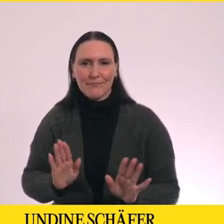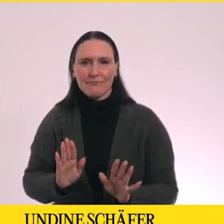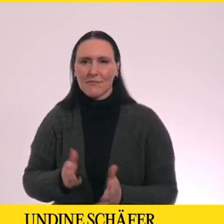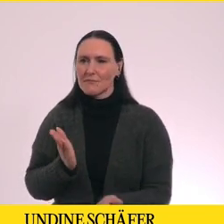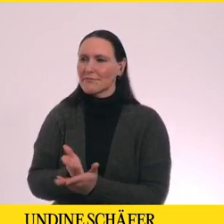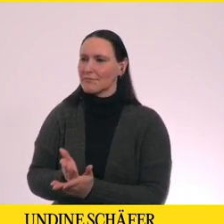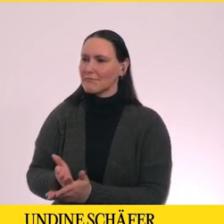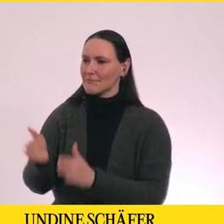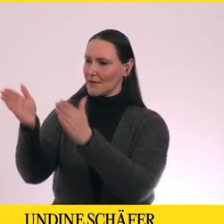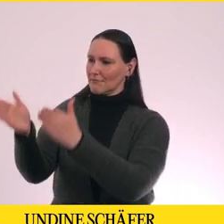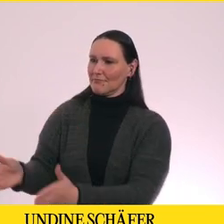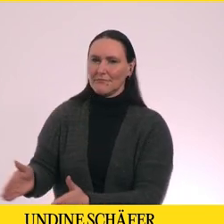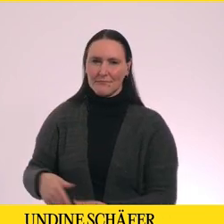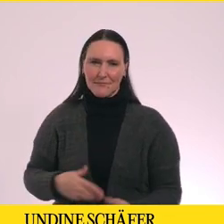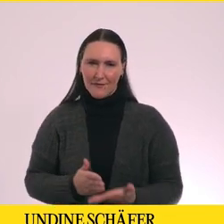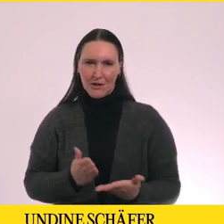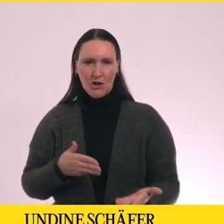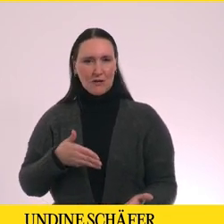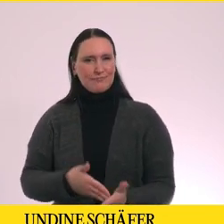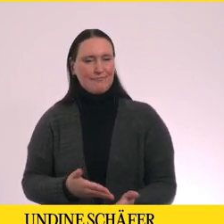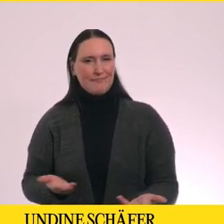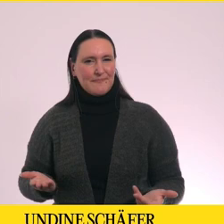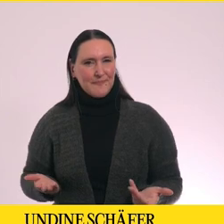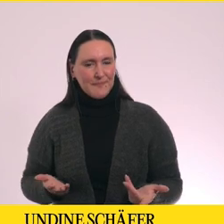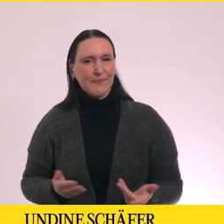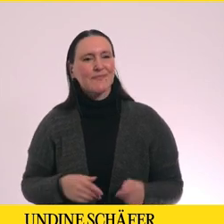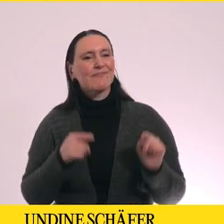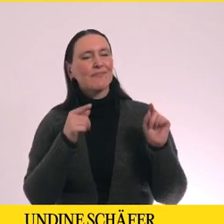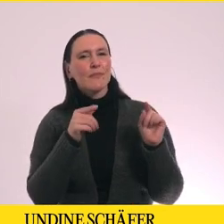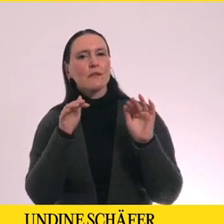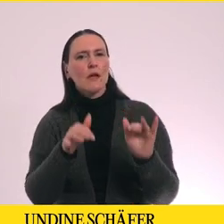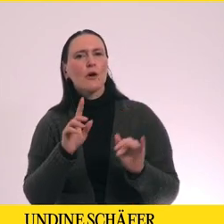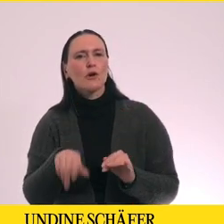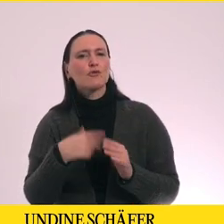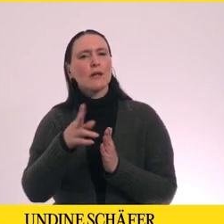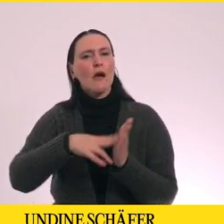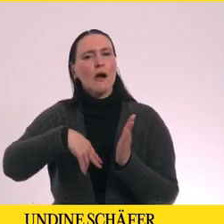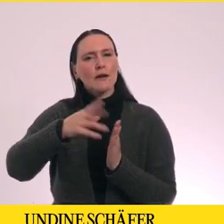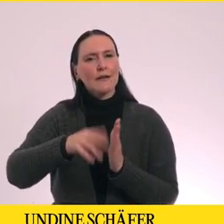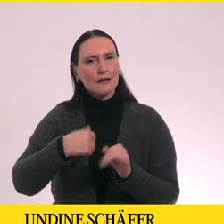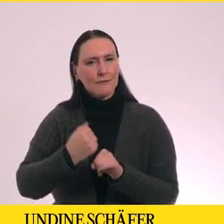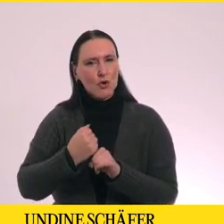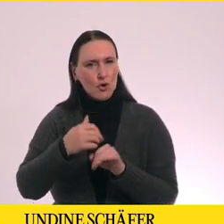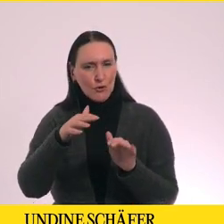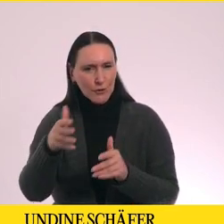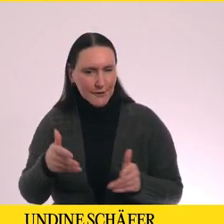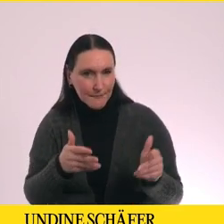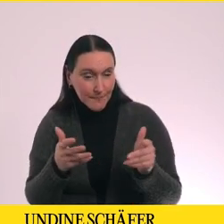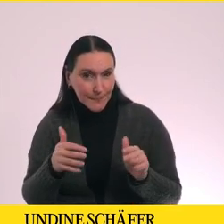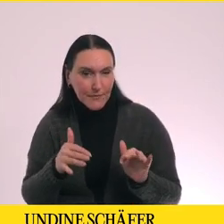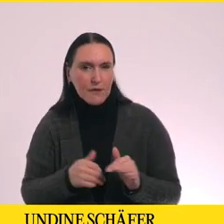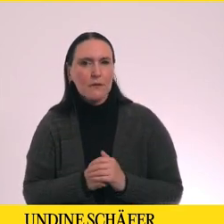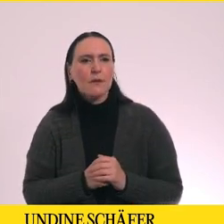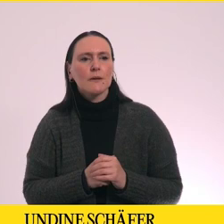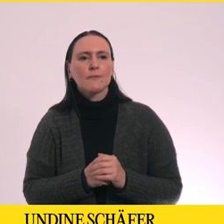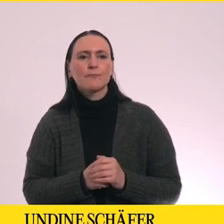move on to project artworks, who are also going to show you something of their work and will